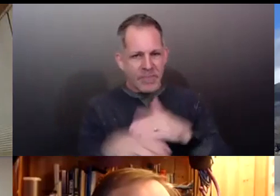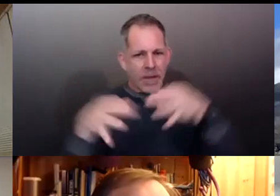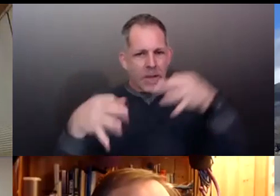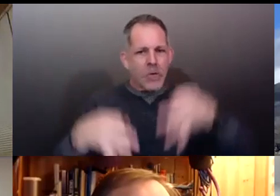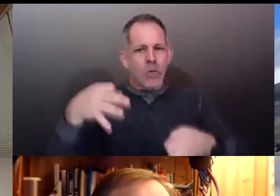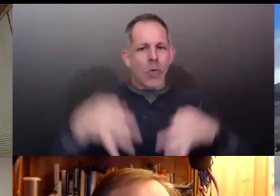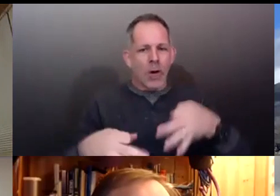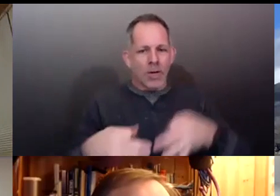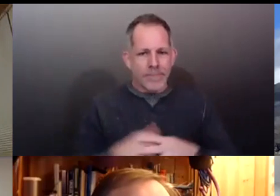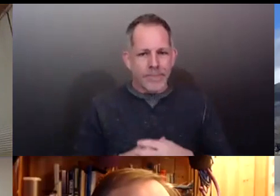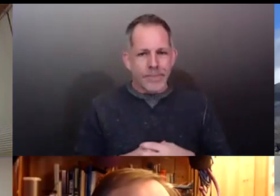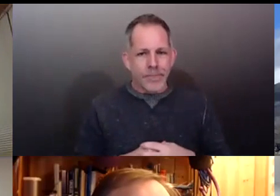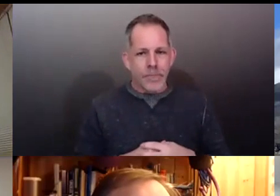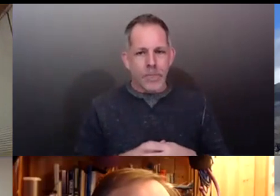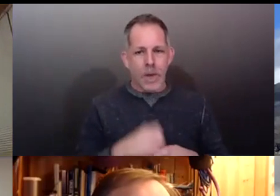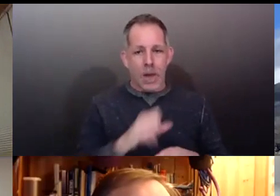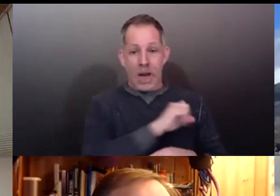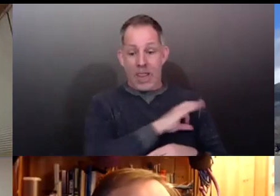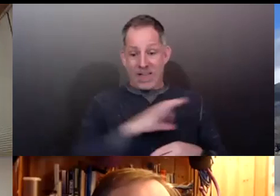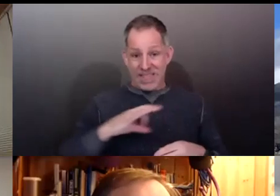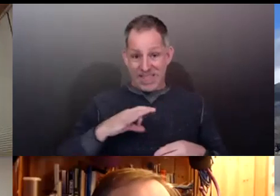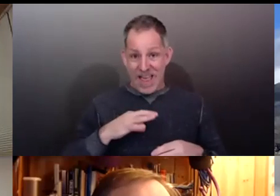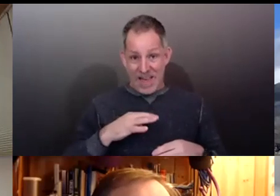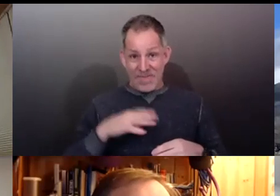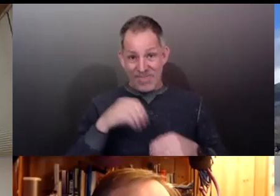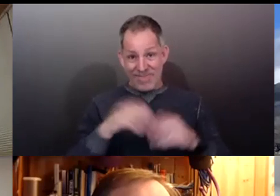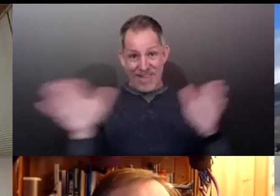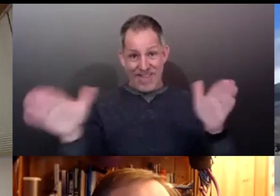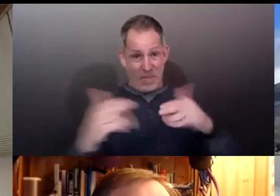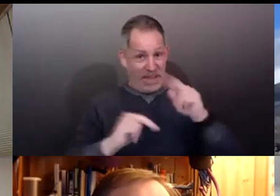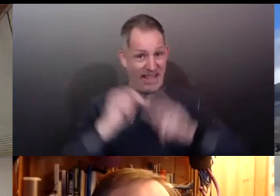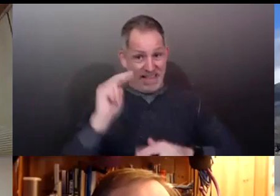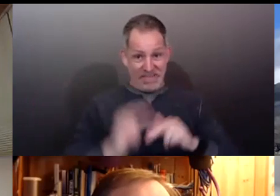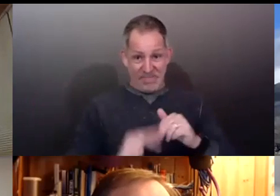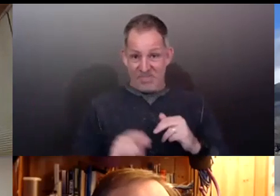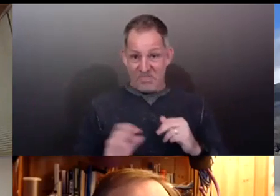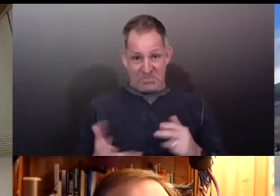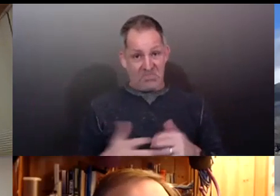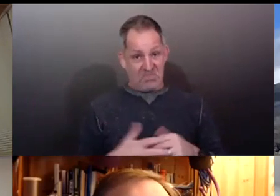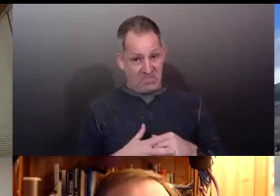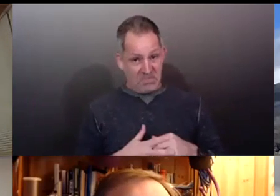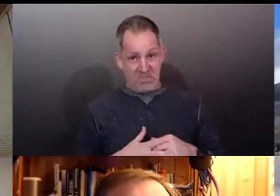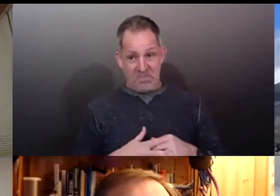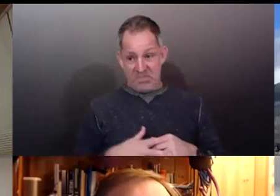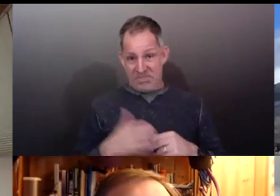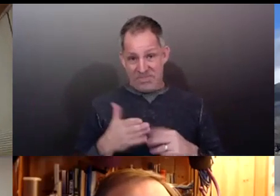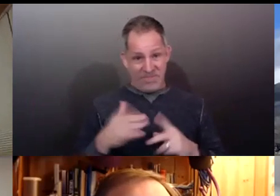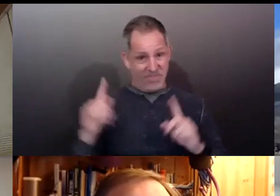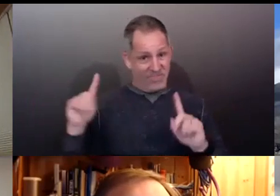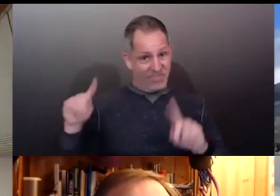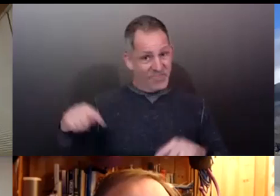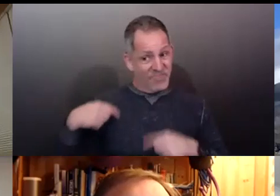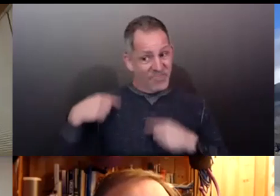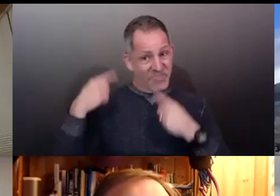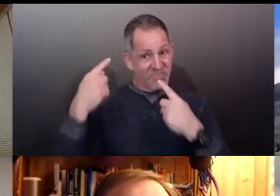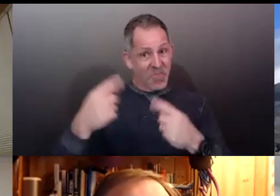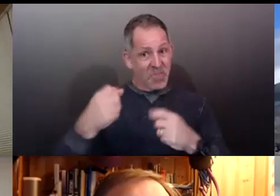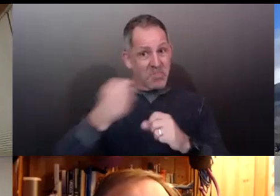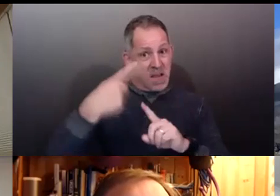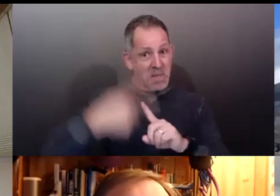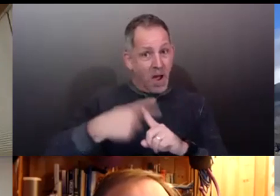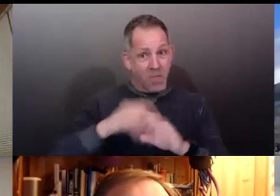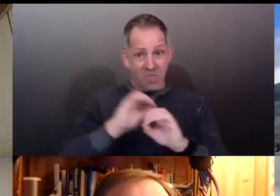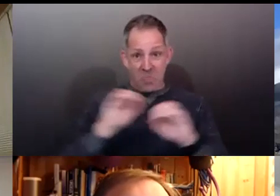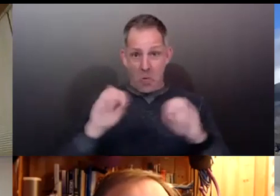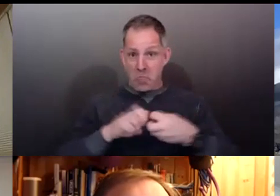court. And you know, we've gone through many months without a problem there, so that is greatly reassuring. On the other